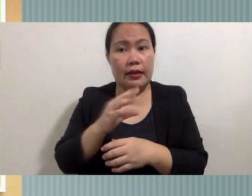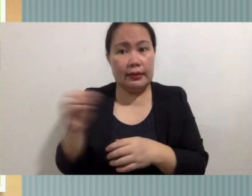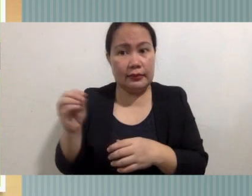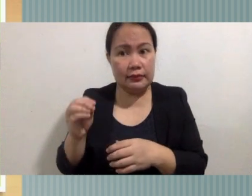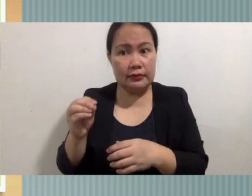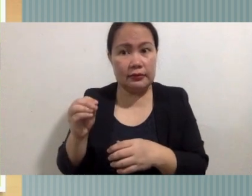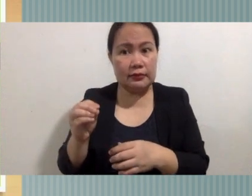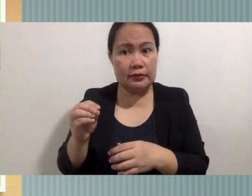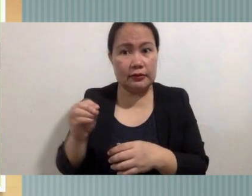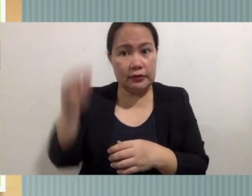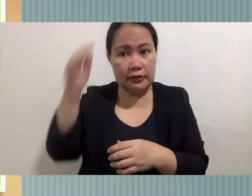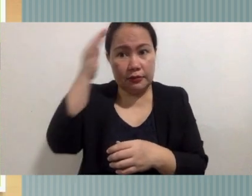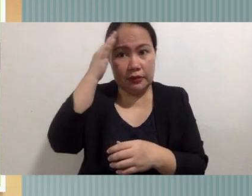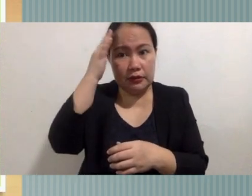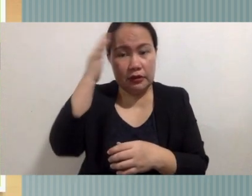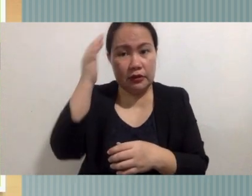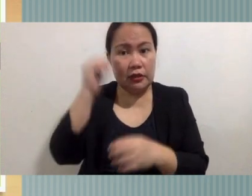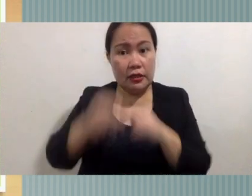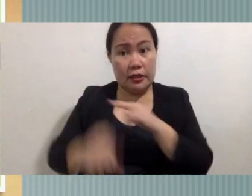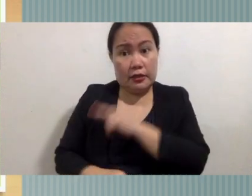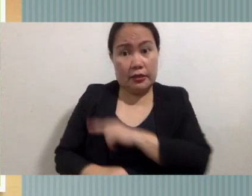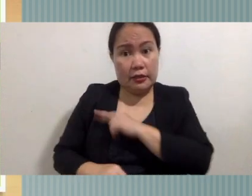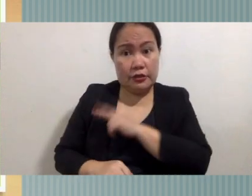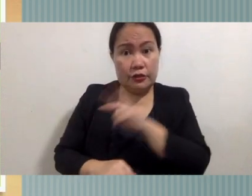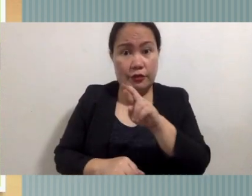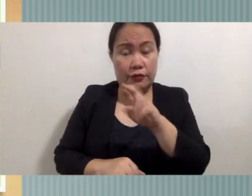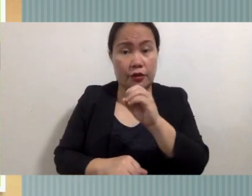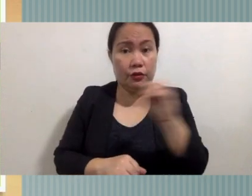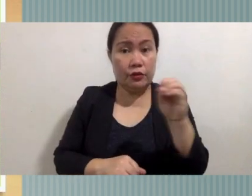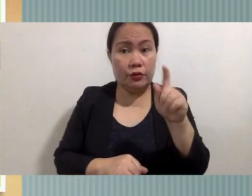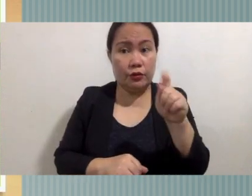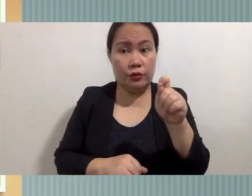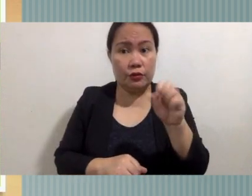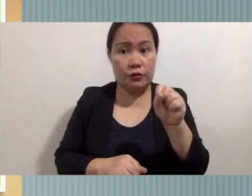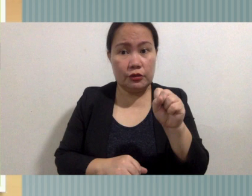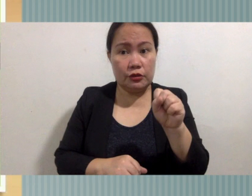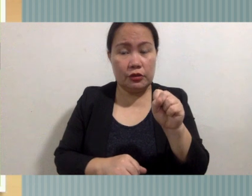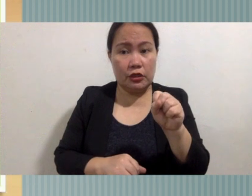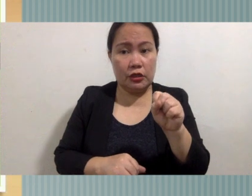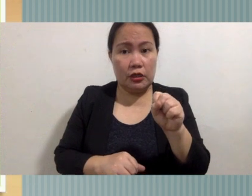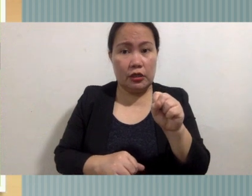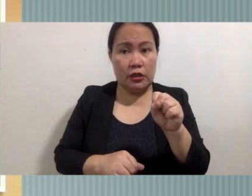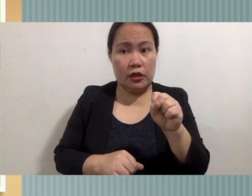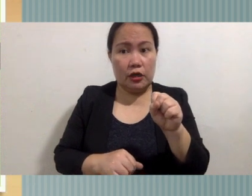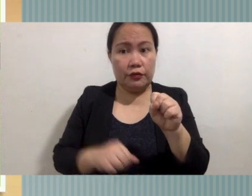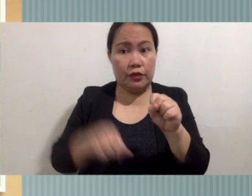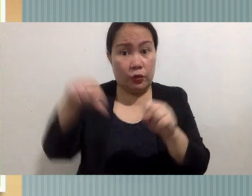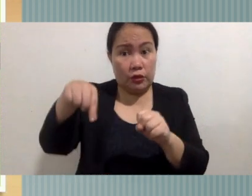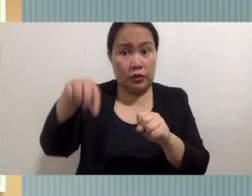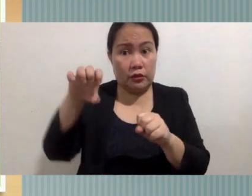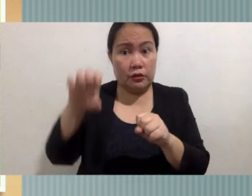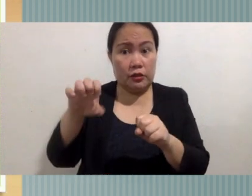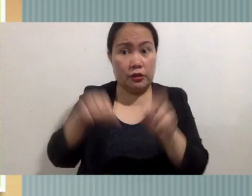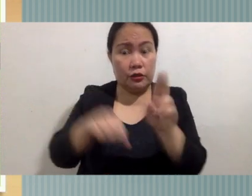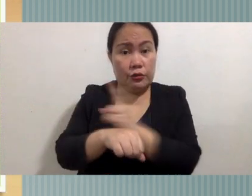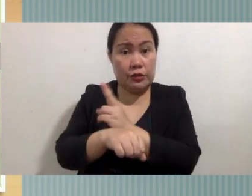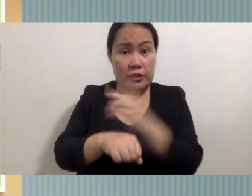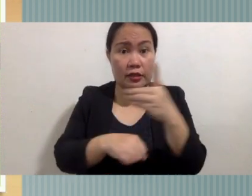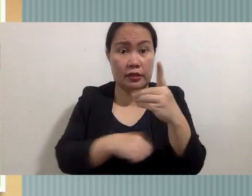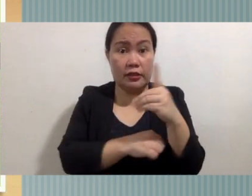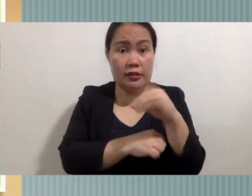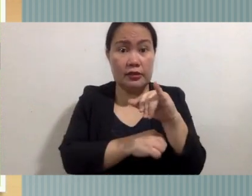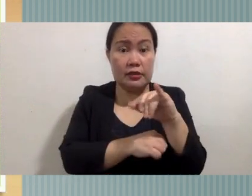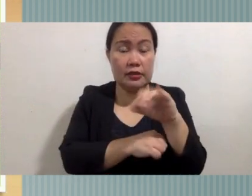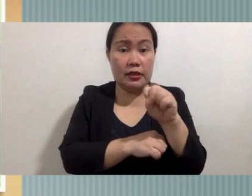And also, we will determine the nature of the roots of the quadratic equations using the discriminant.